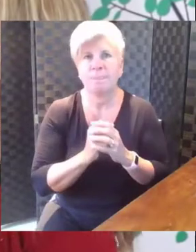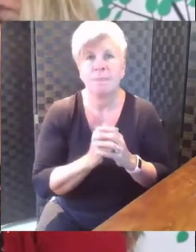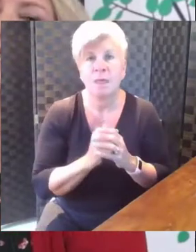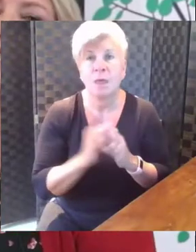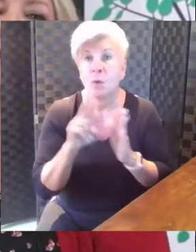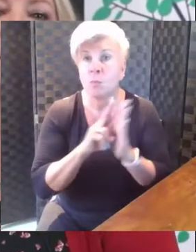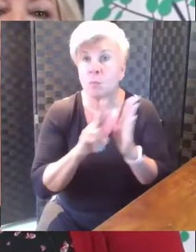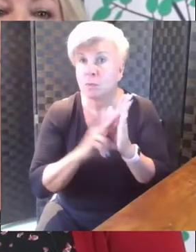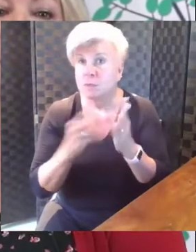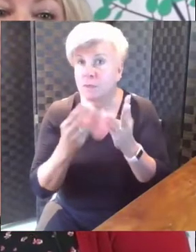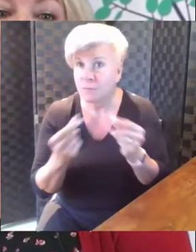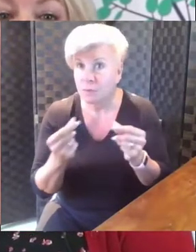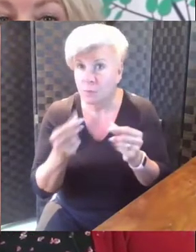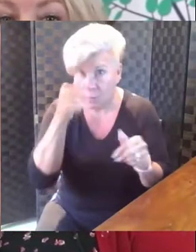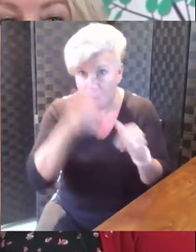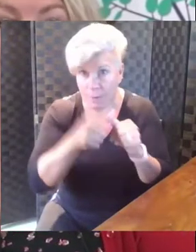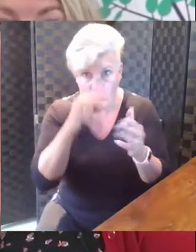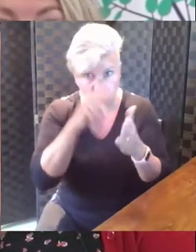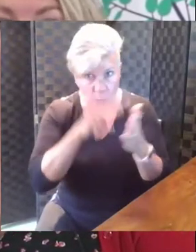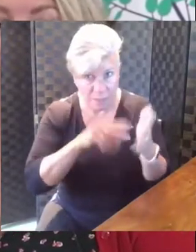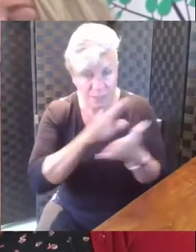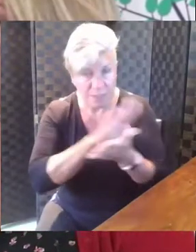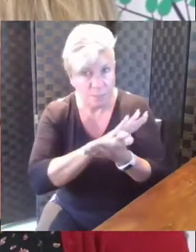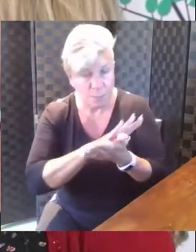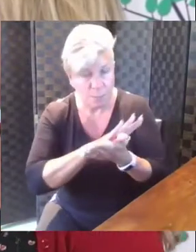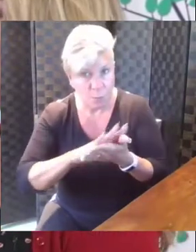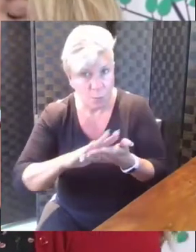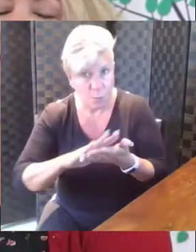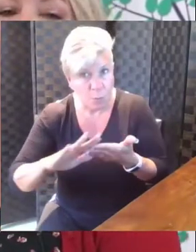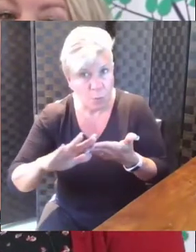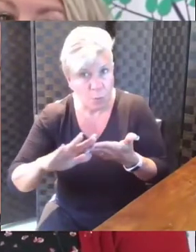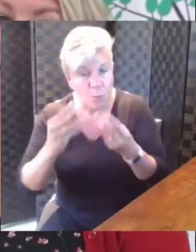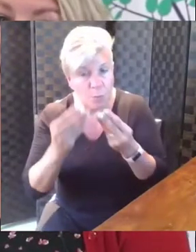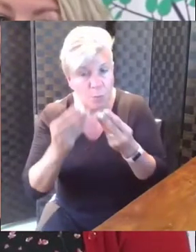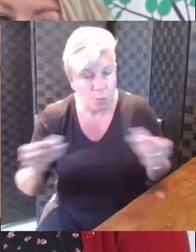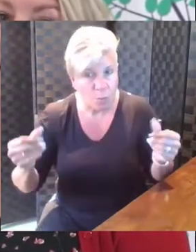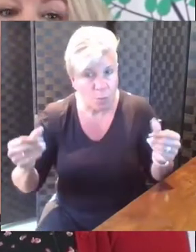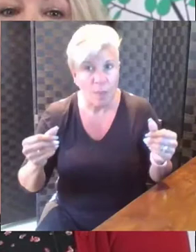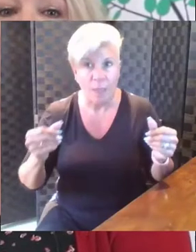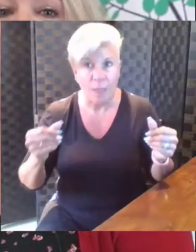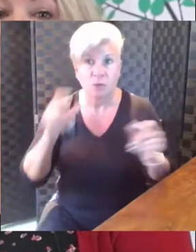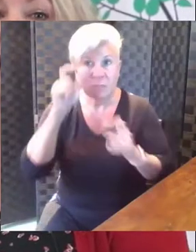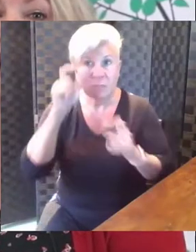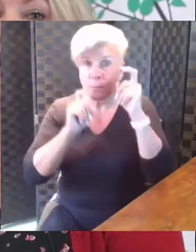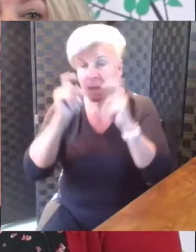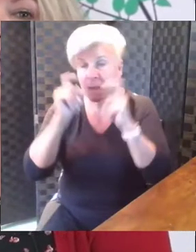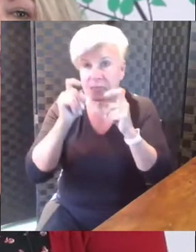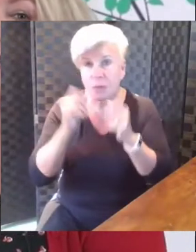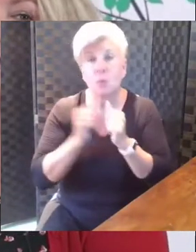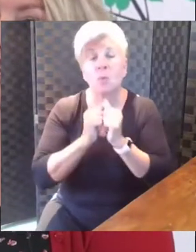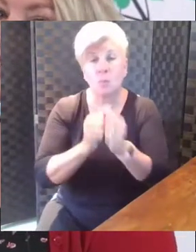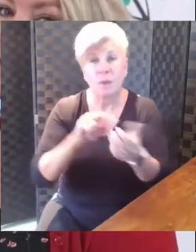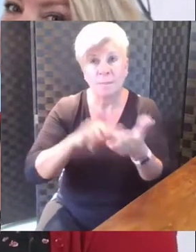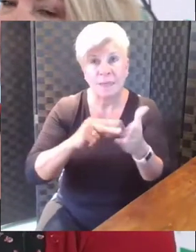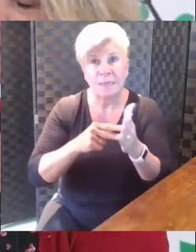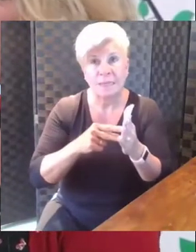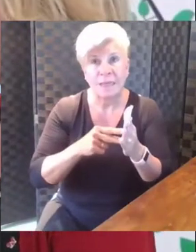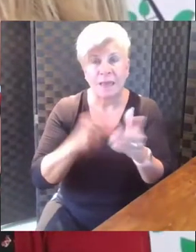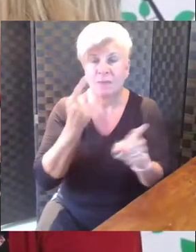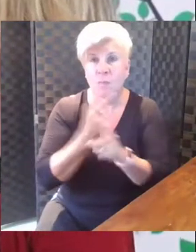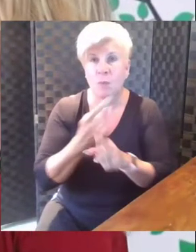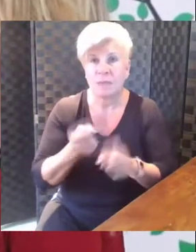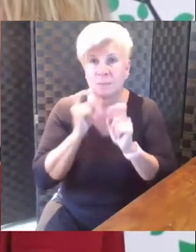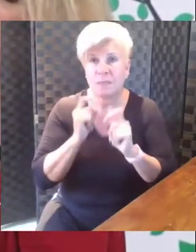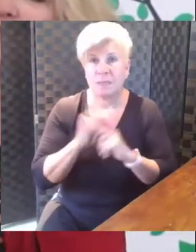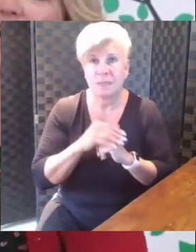our rules of fluency is we want to remember to read smoothly, with expression, with meaning, and at just the right